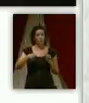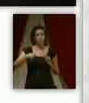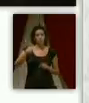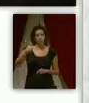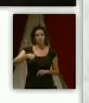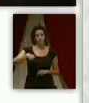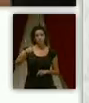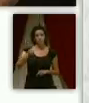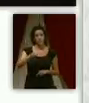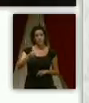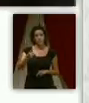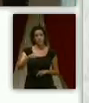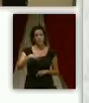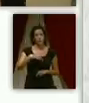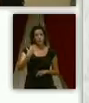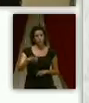this thumb